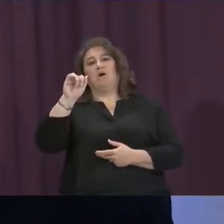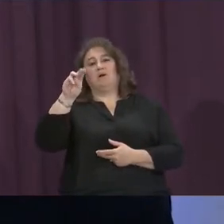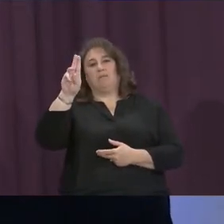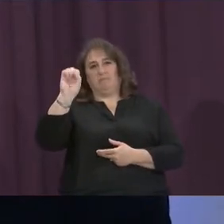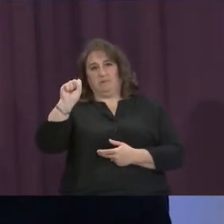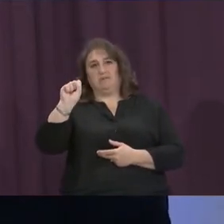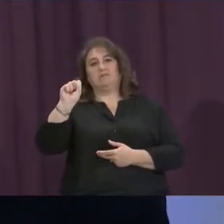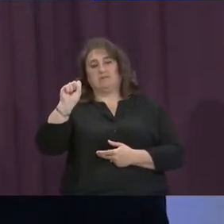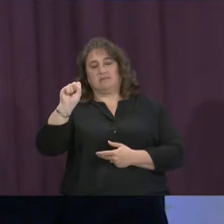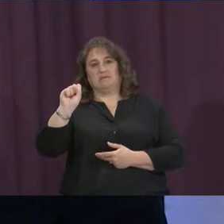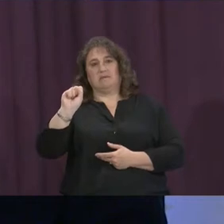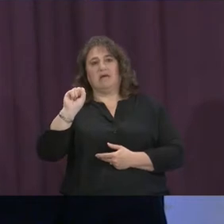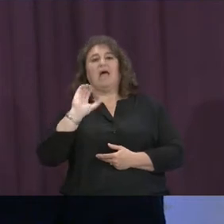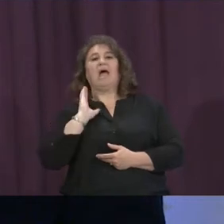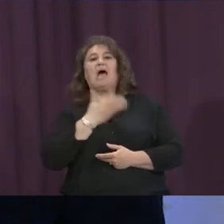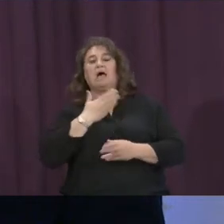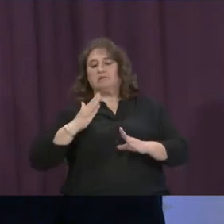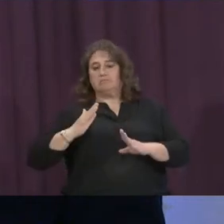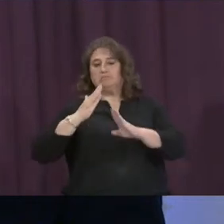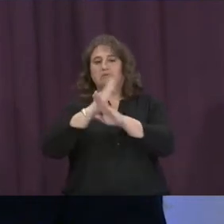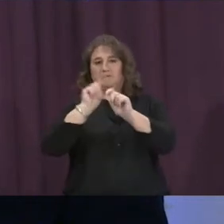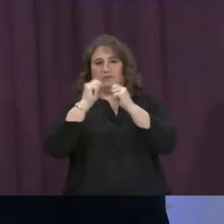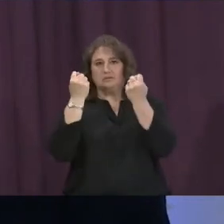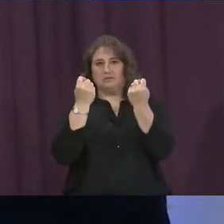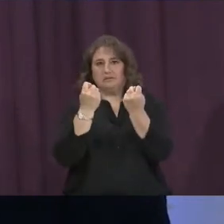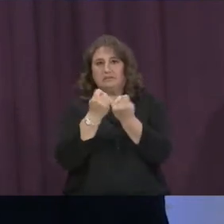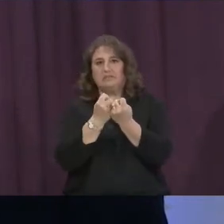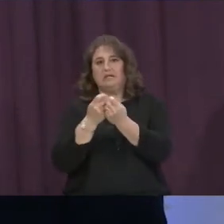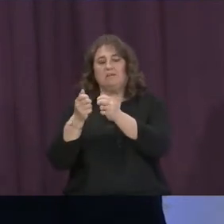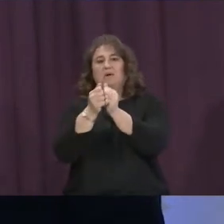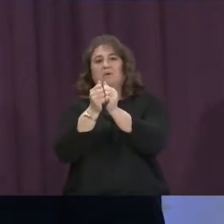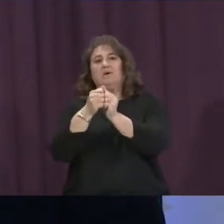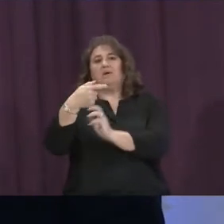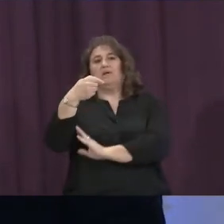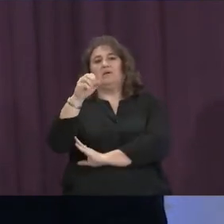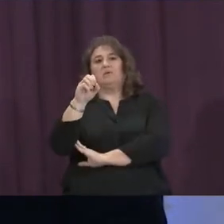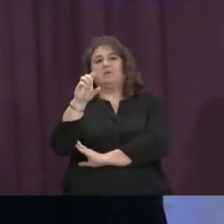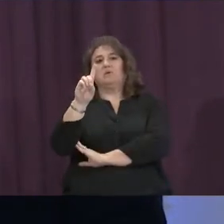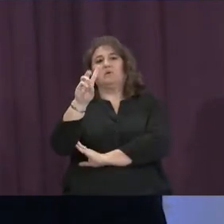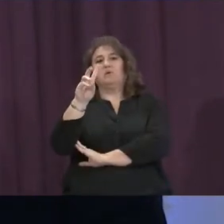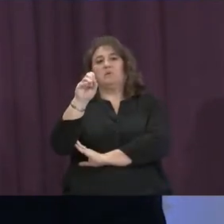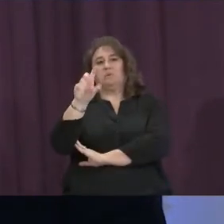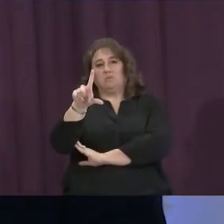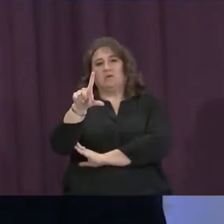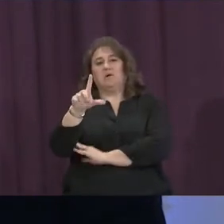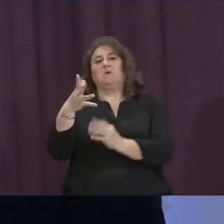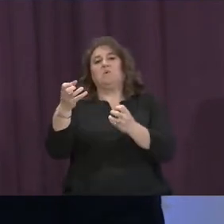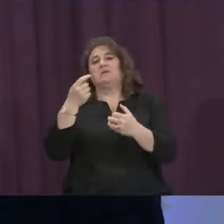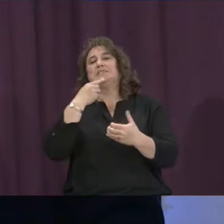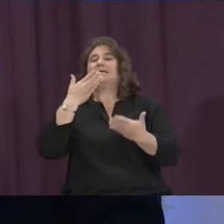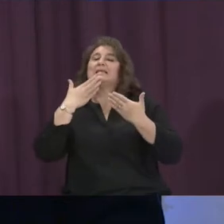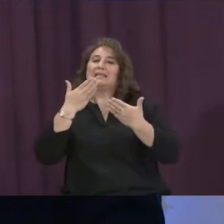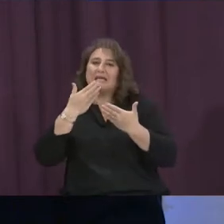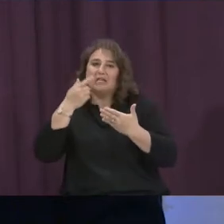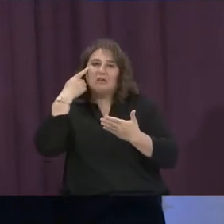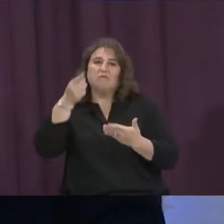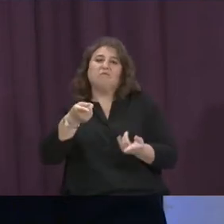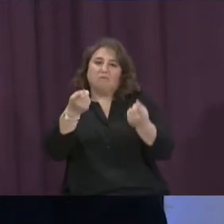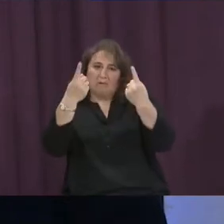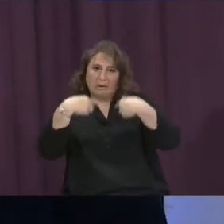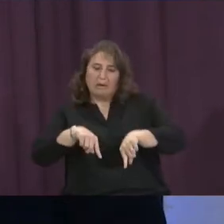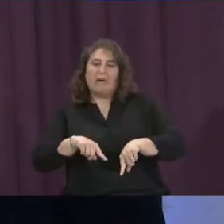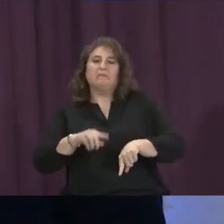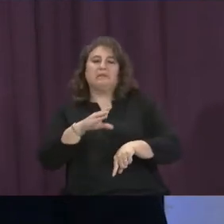The prevention team here at Goodwill Easter Seals Miami Valley just wants to thank all the organizations for participating and for